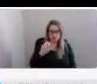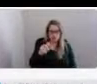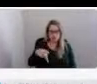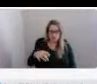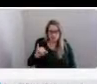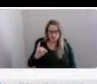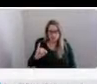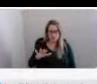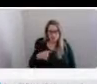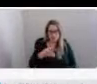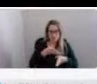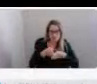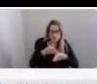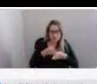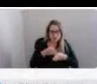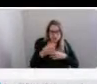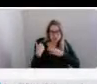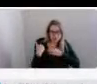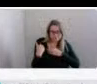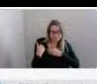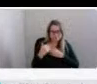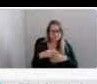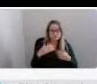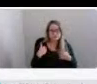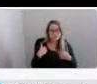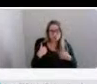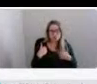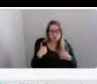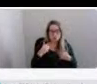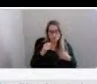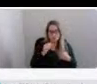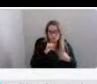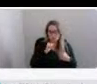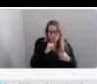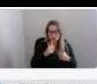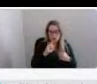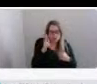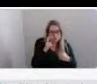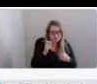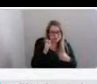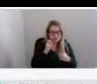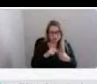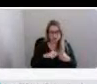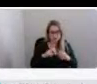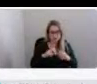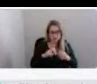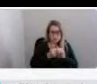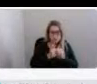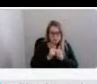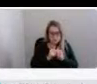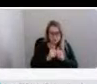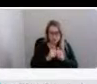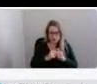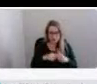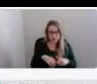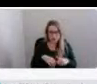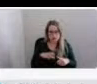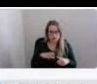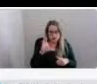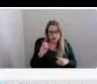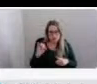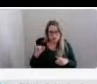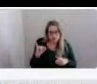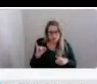professionalism and accountability you have discounted repeated requests for competitiveness and the coi testimony from much of northern